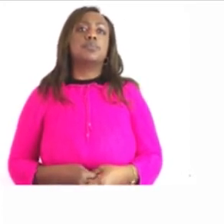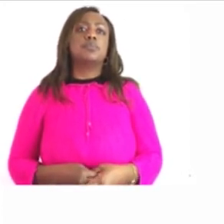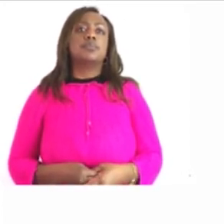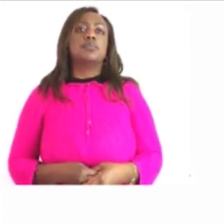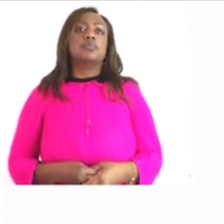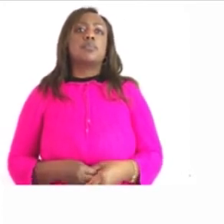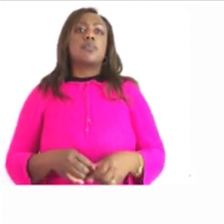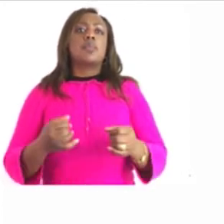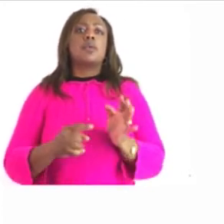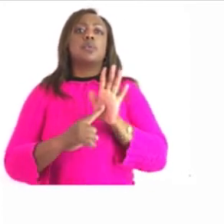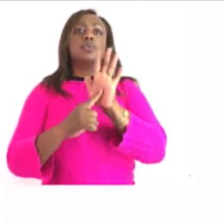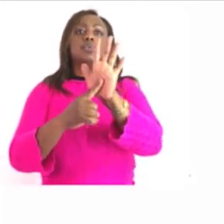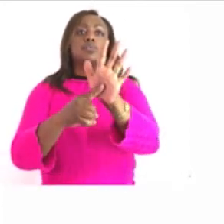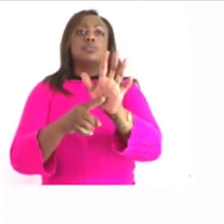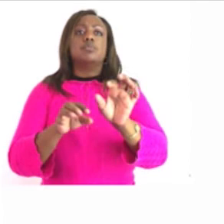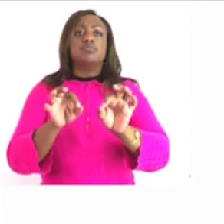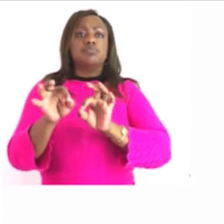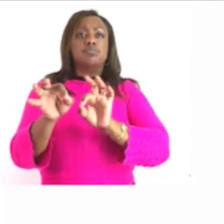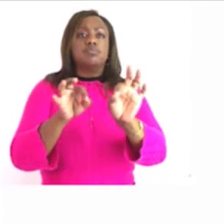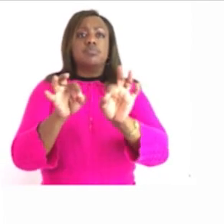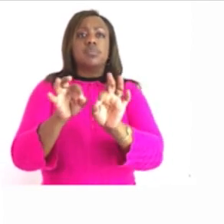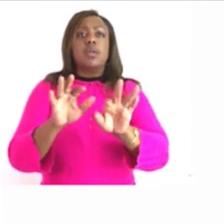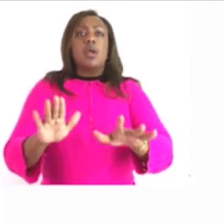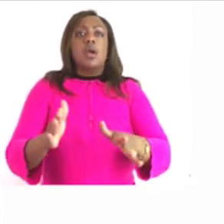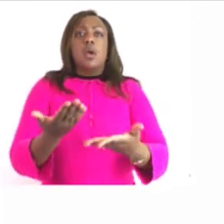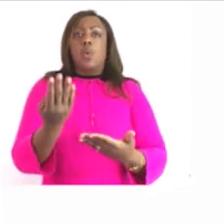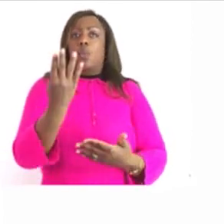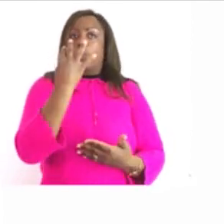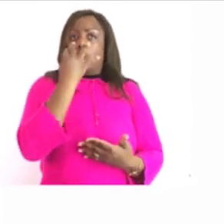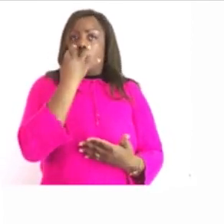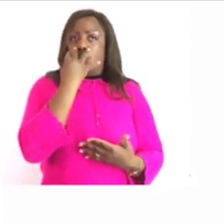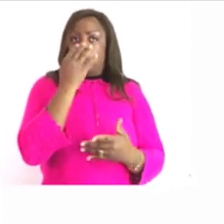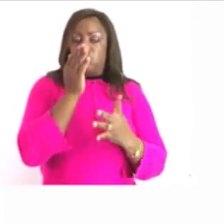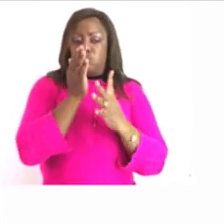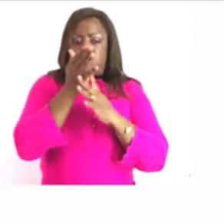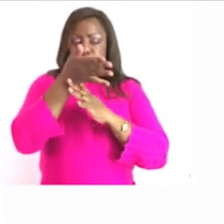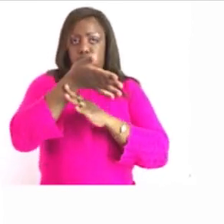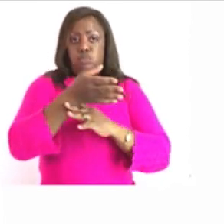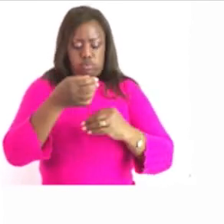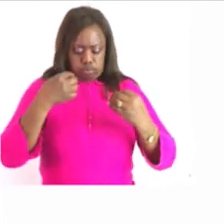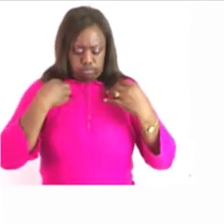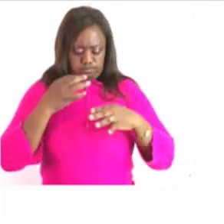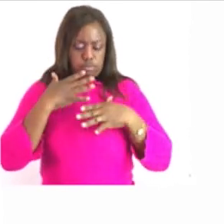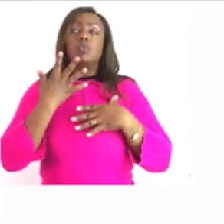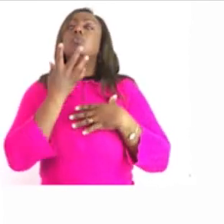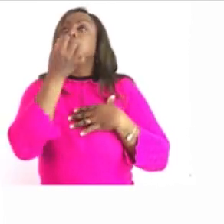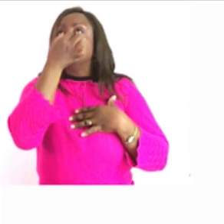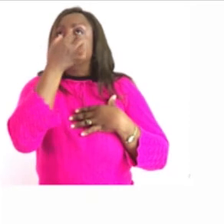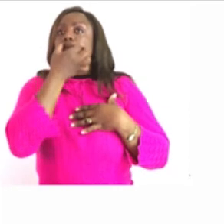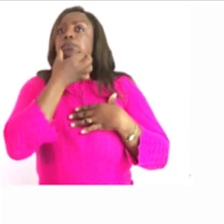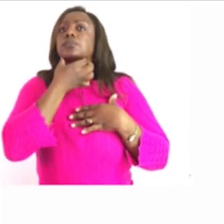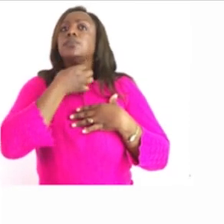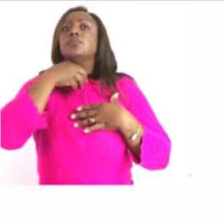it flattens underneath our lungs. So when it flattens, it creates enough space for the lungs to settle down